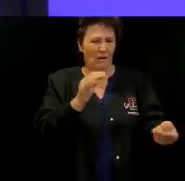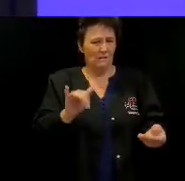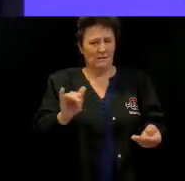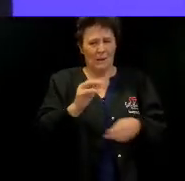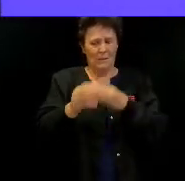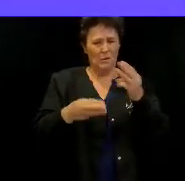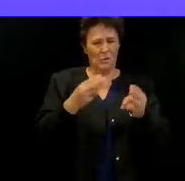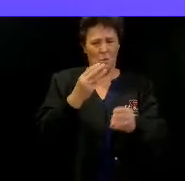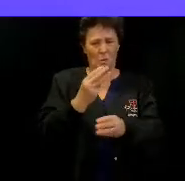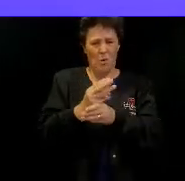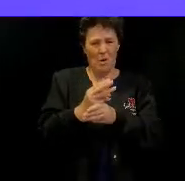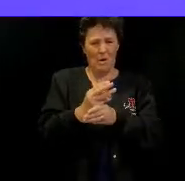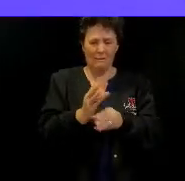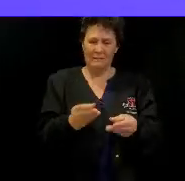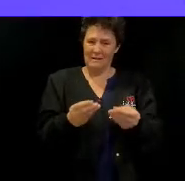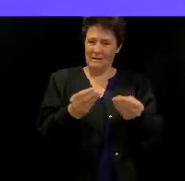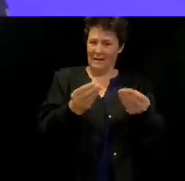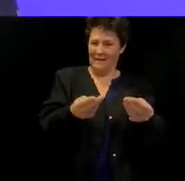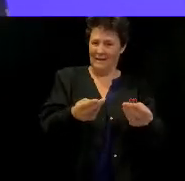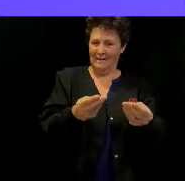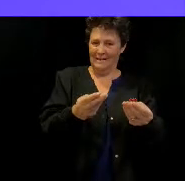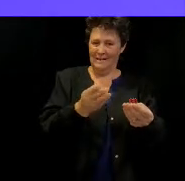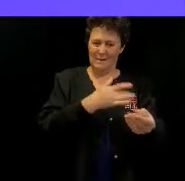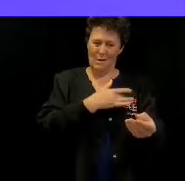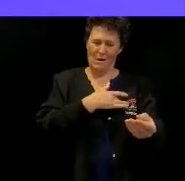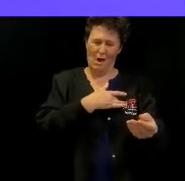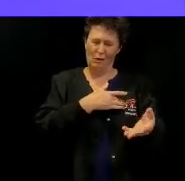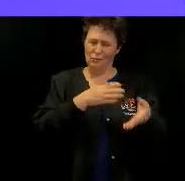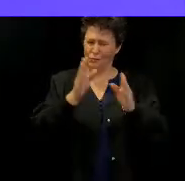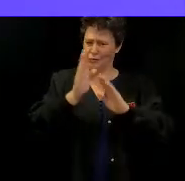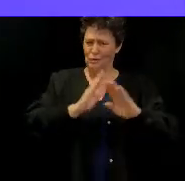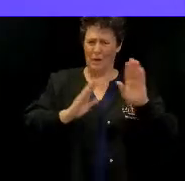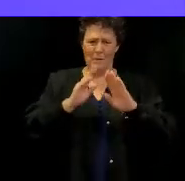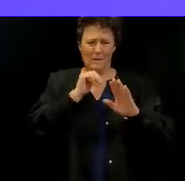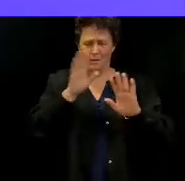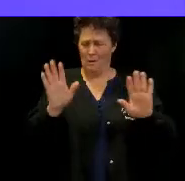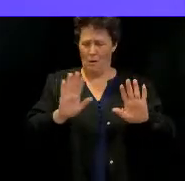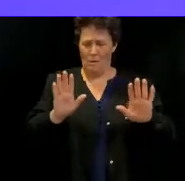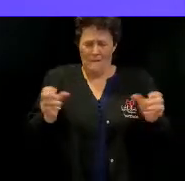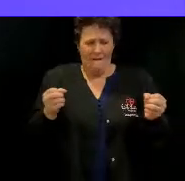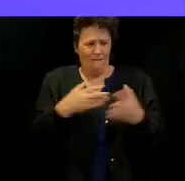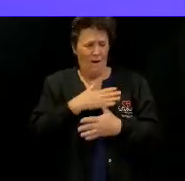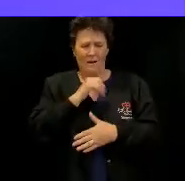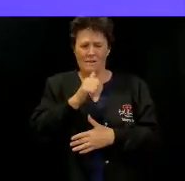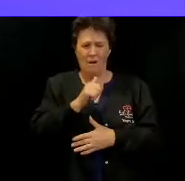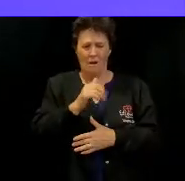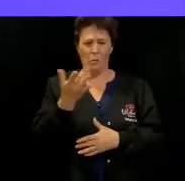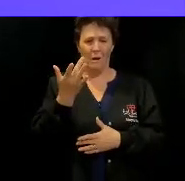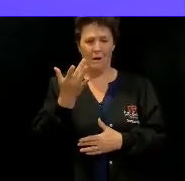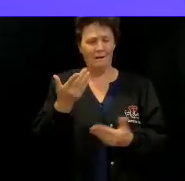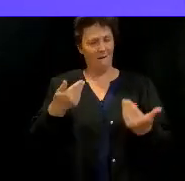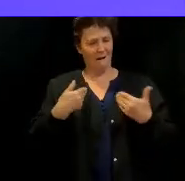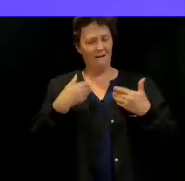gives. Don't let your heart be troubled. Don't let it be afraid. Why? Because you got peace.